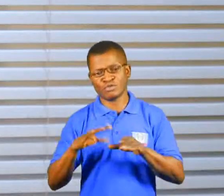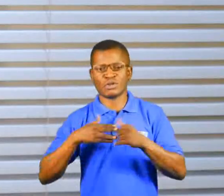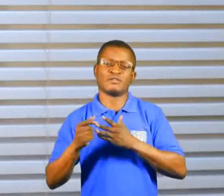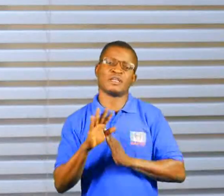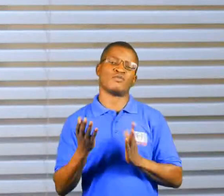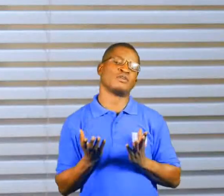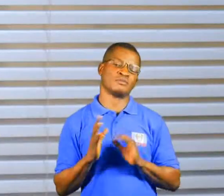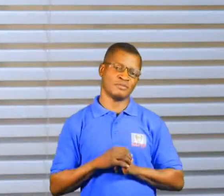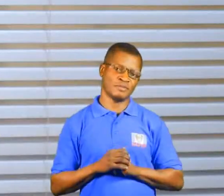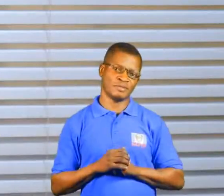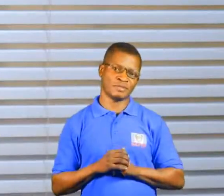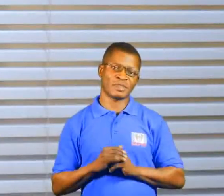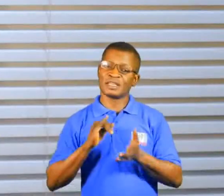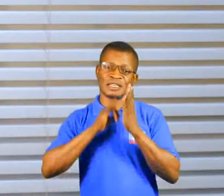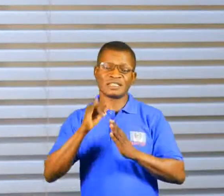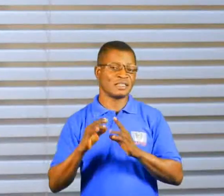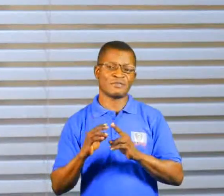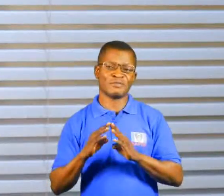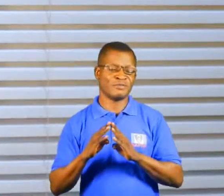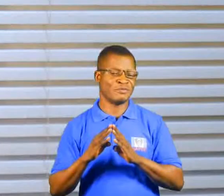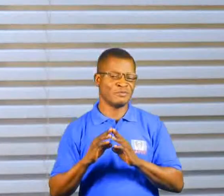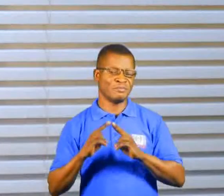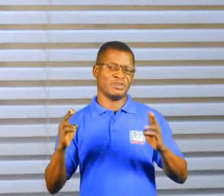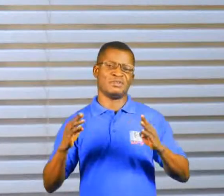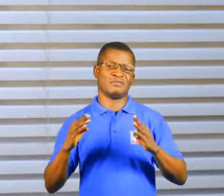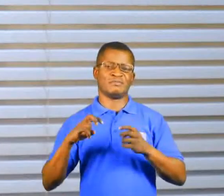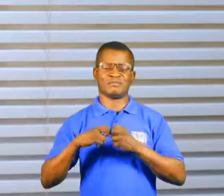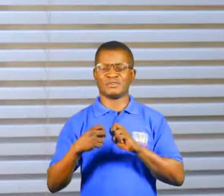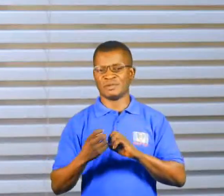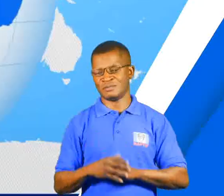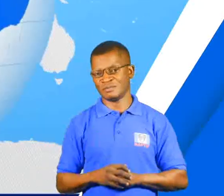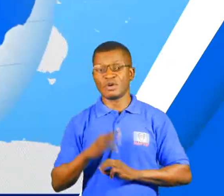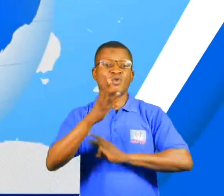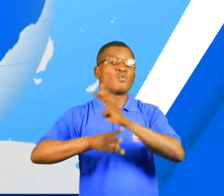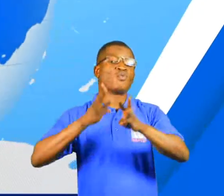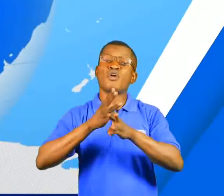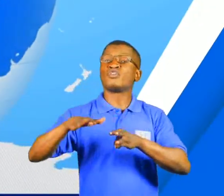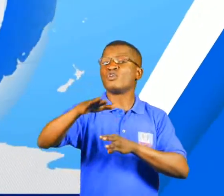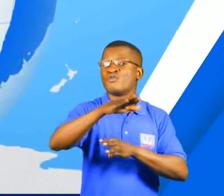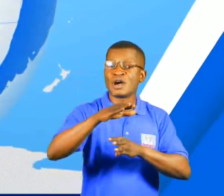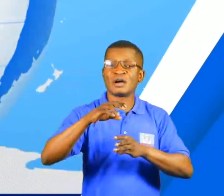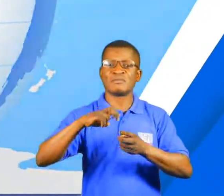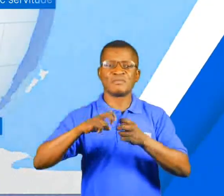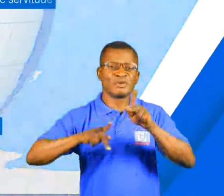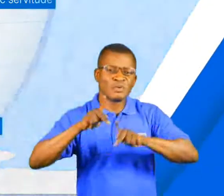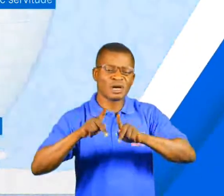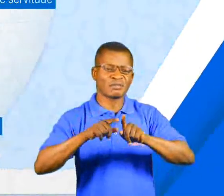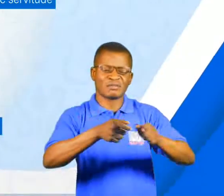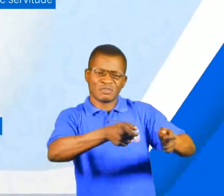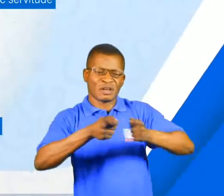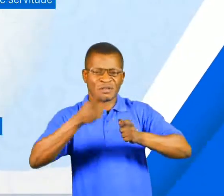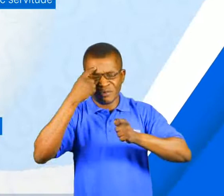so external trafficking from Nigeria is huge, and it is a very big problem. All over the world, people